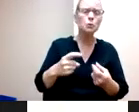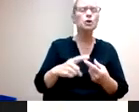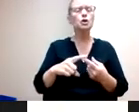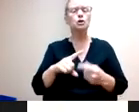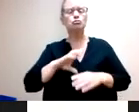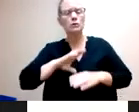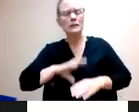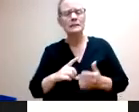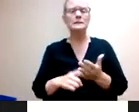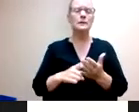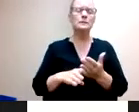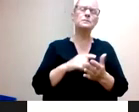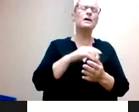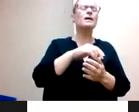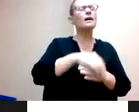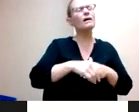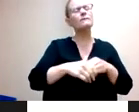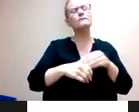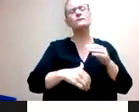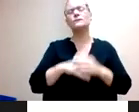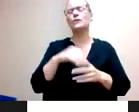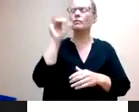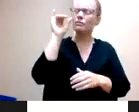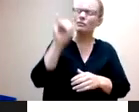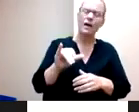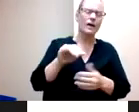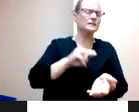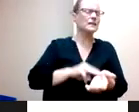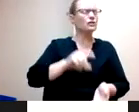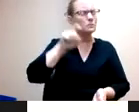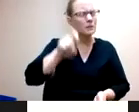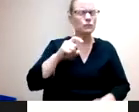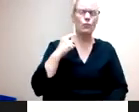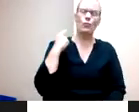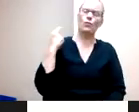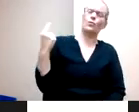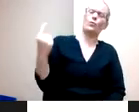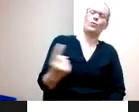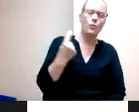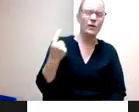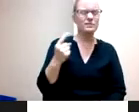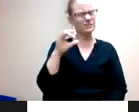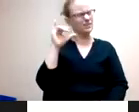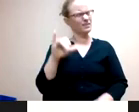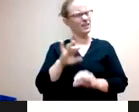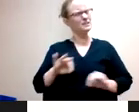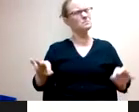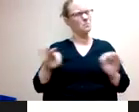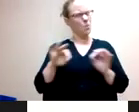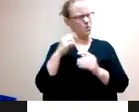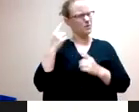I think that's the way to look at the medical profession and people caring for people through these chronic illnesses.